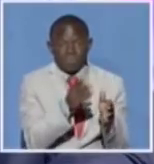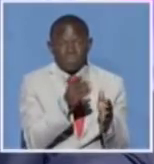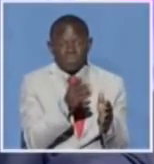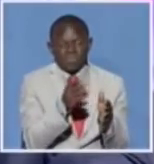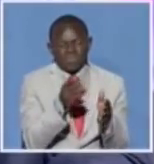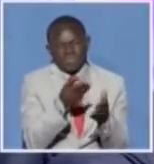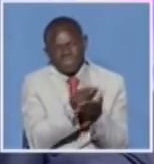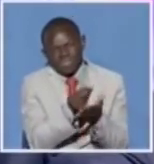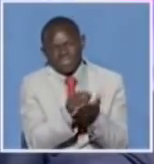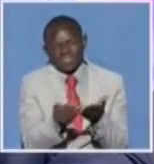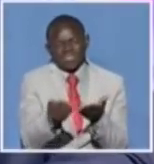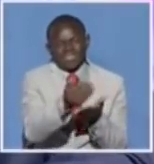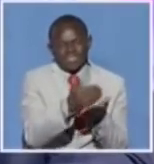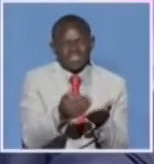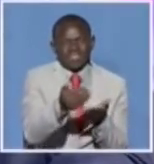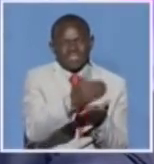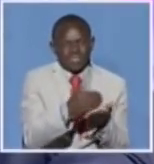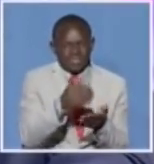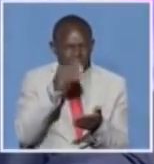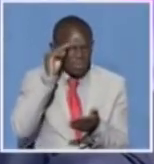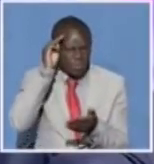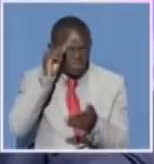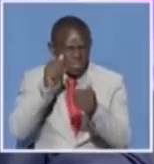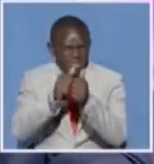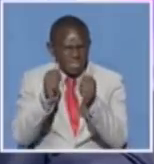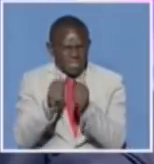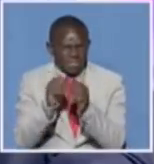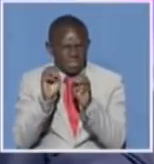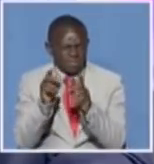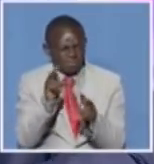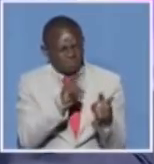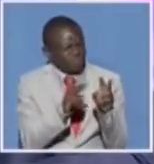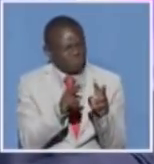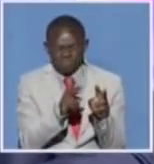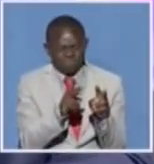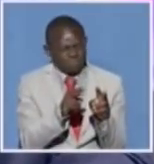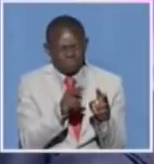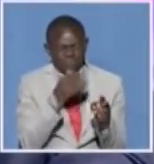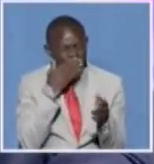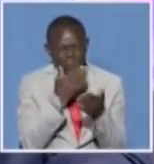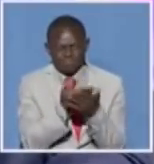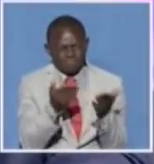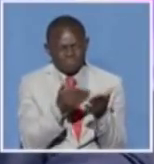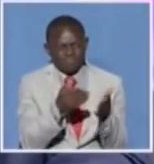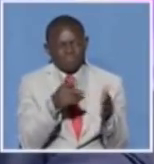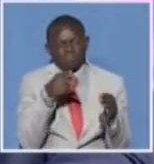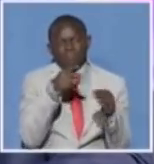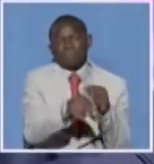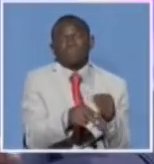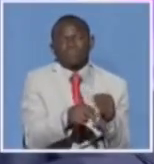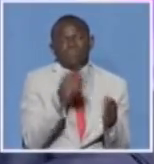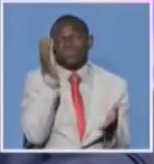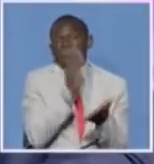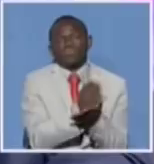various reasons, and therefore stopped it. But what we have seen now is that a similar practice has emerged, where within